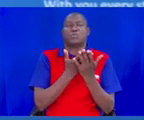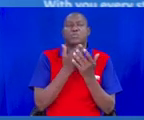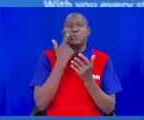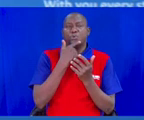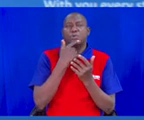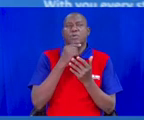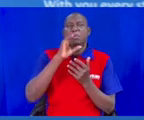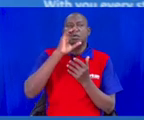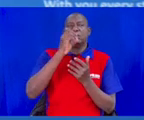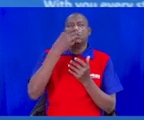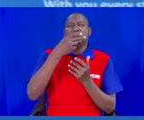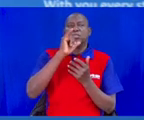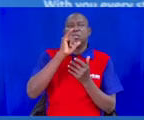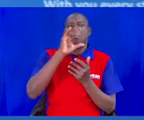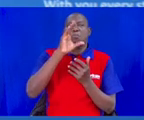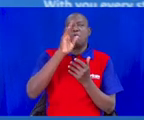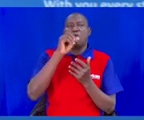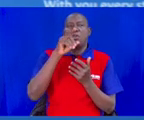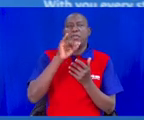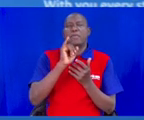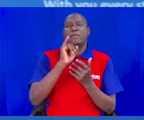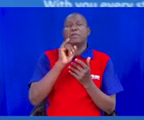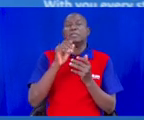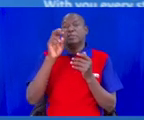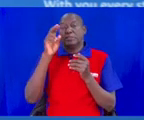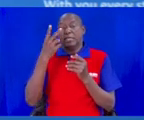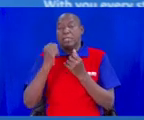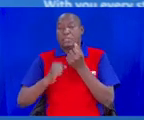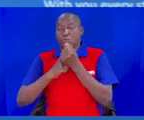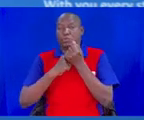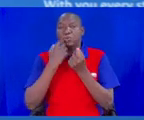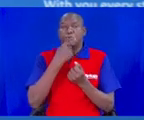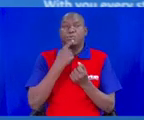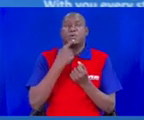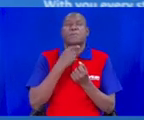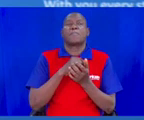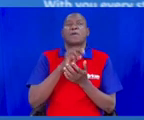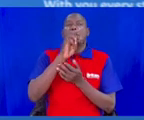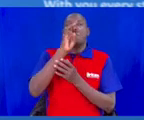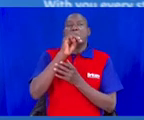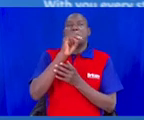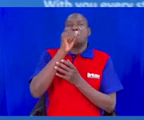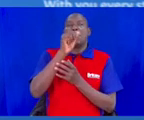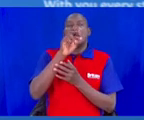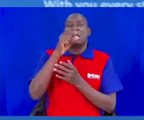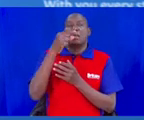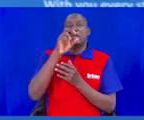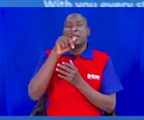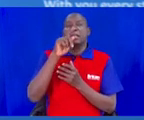Mr. Chiboli Induli Shakaba and seconded by Ms. Margaret Mombi